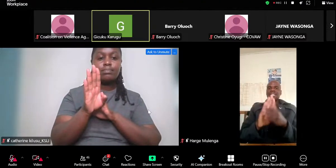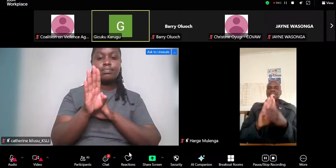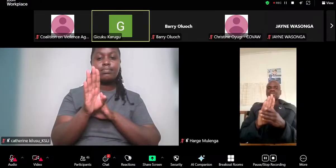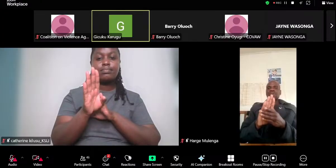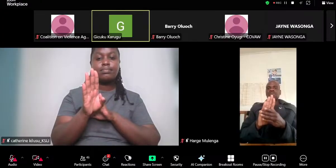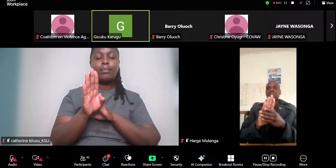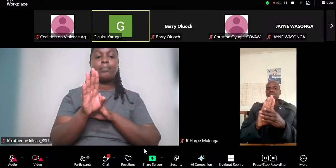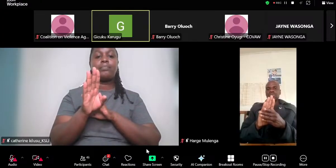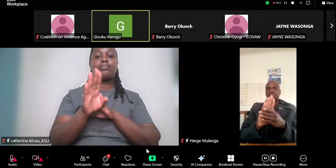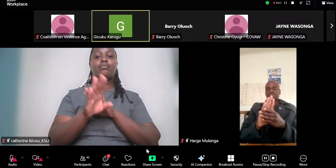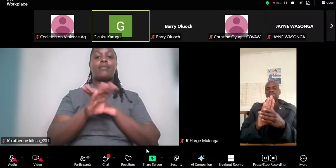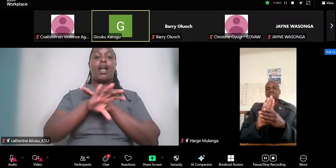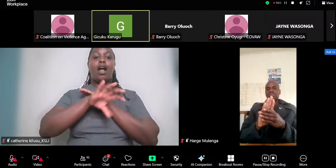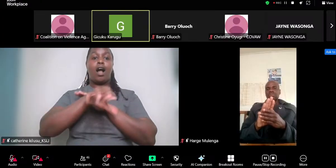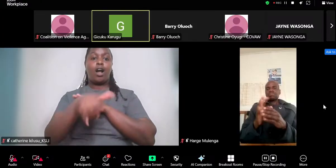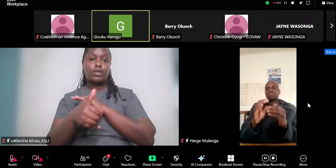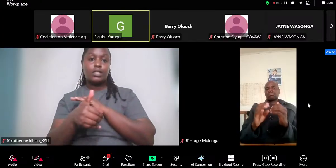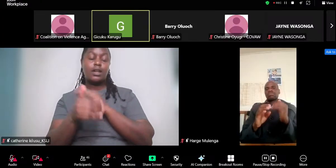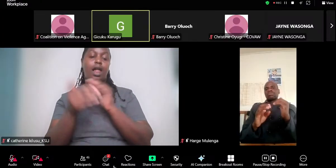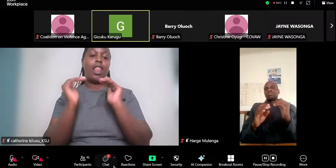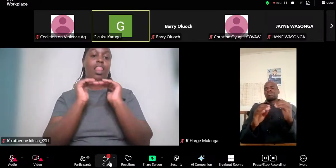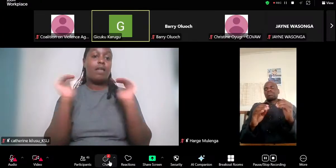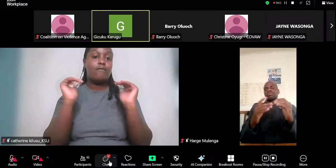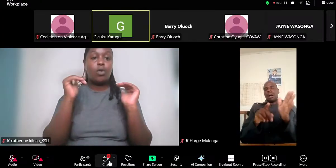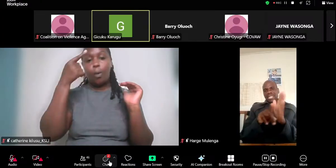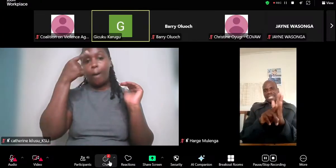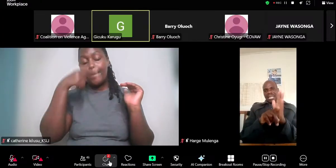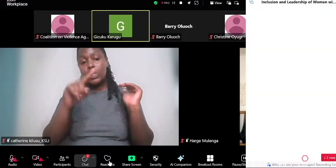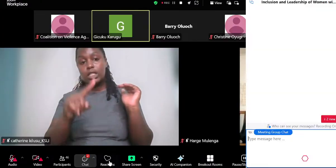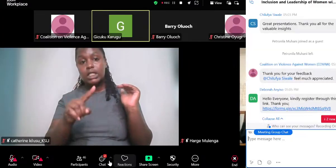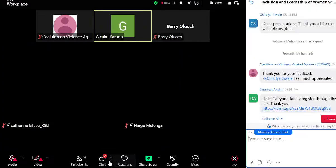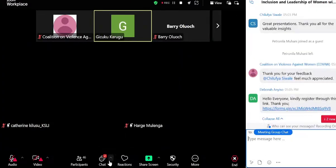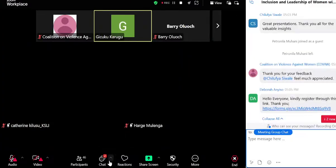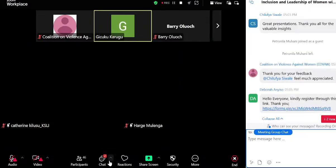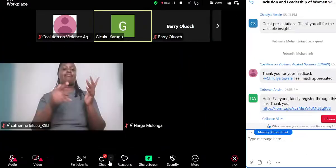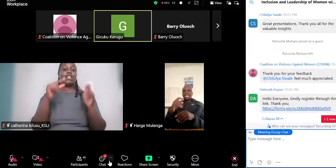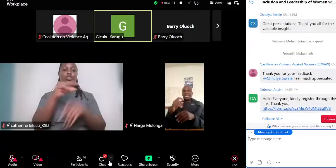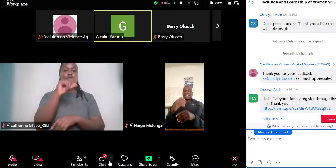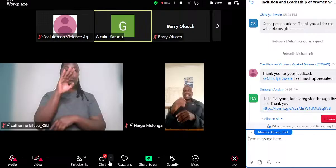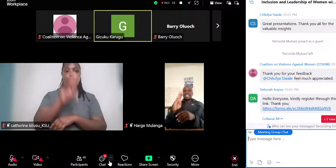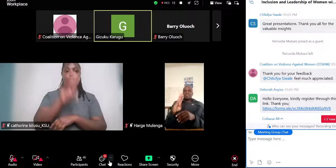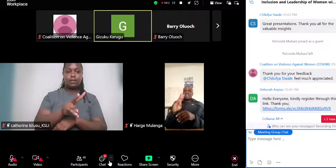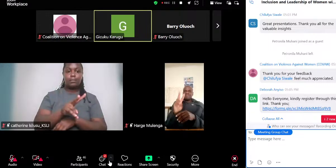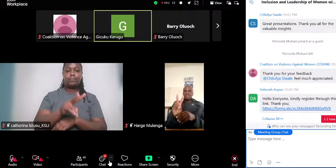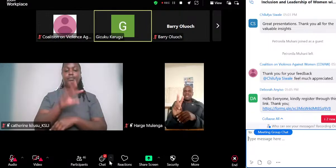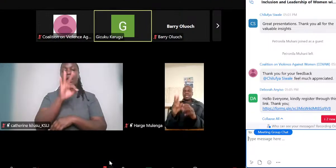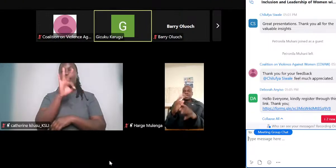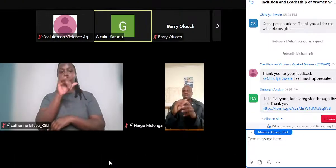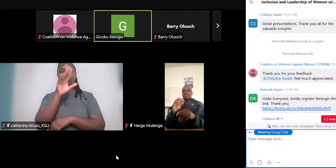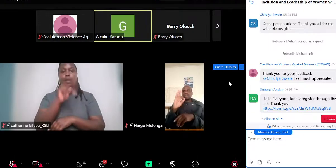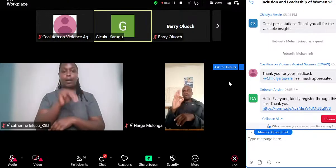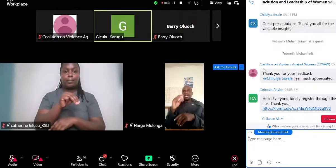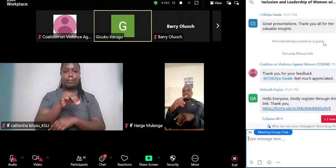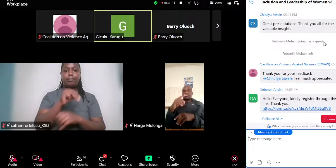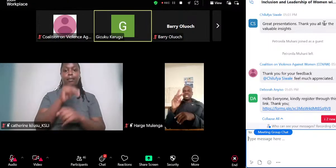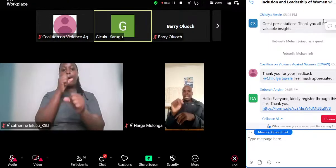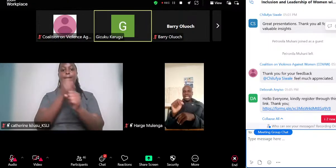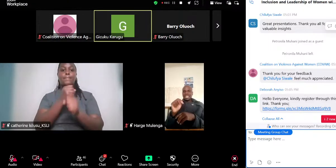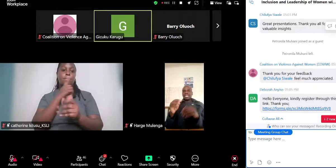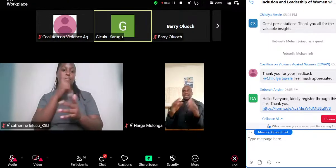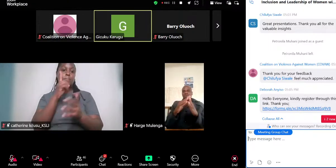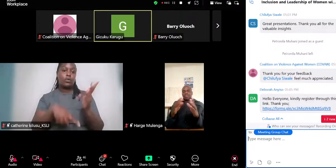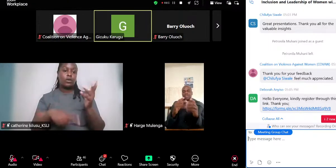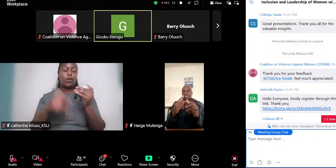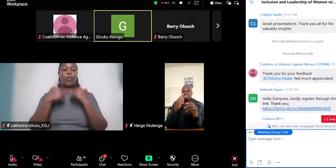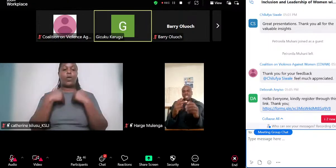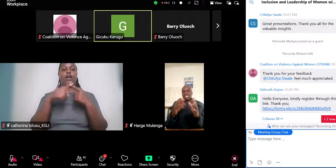County level policies on GBV and FGM to ensure that we have